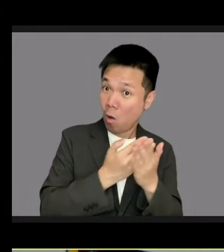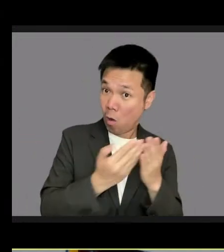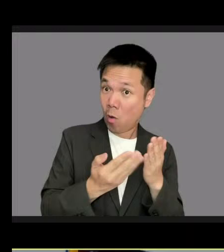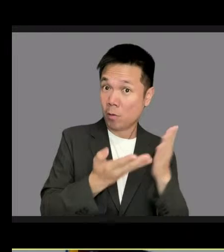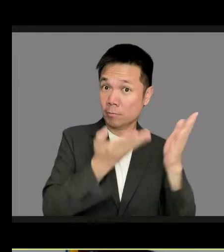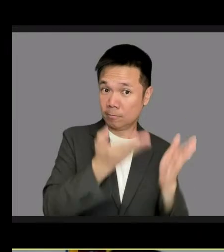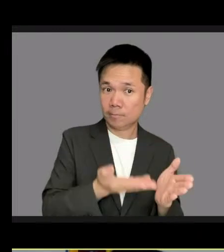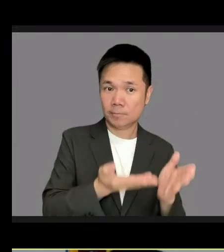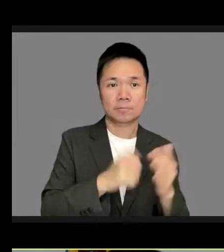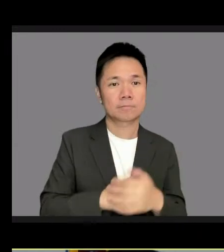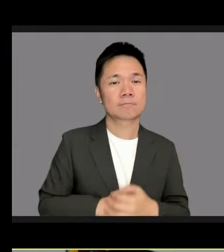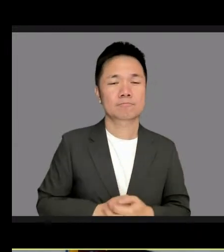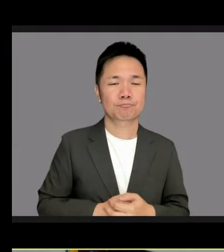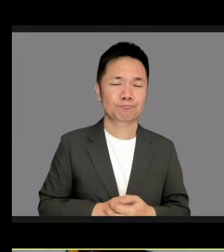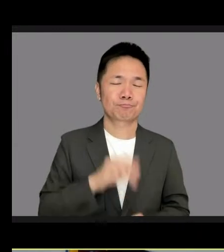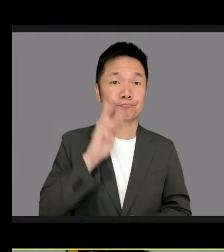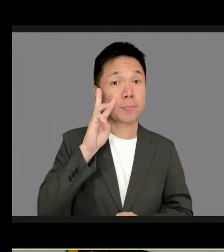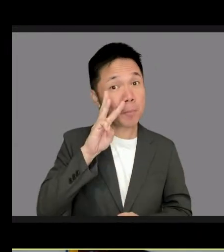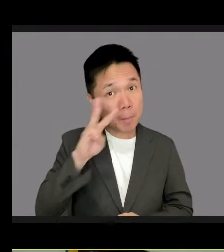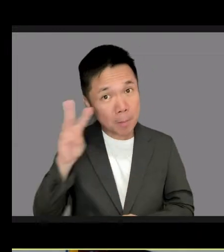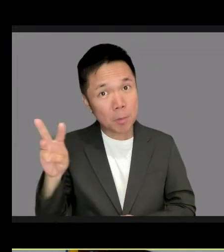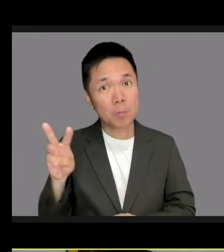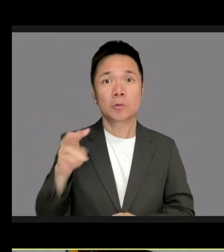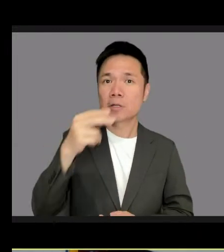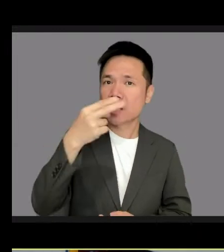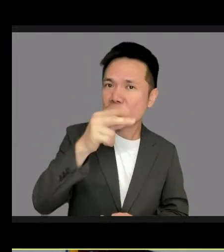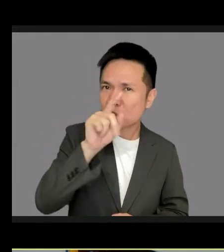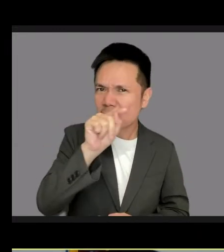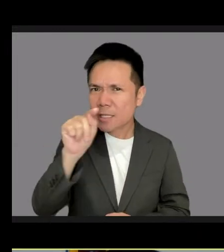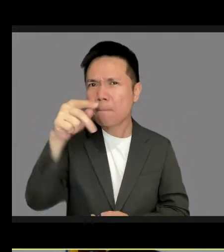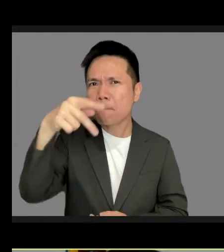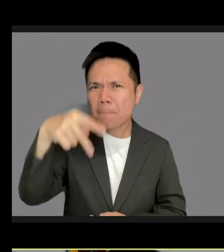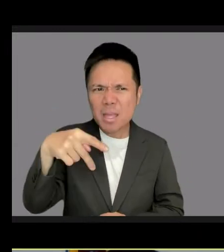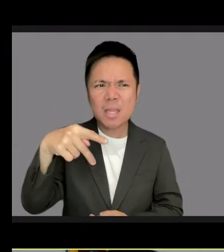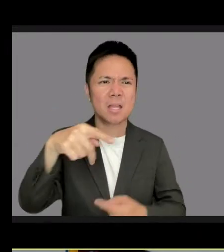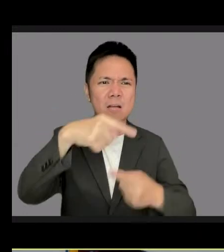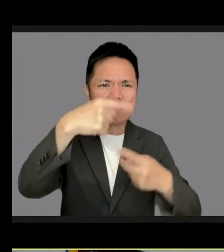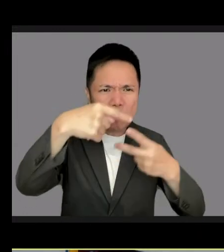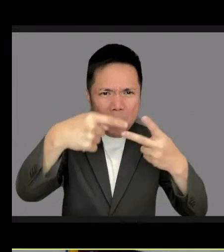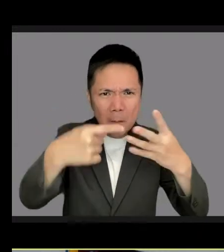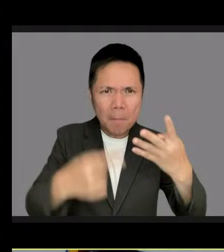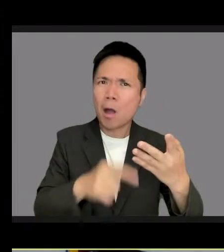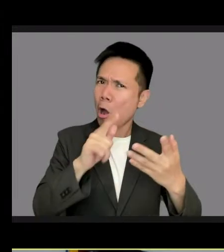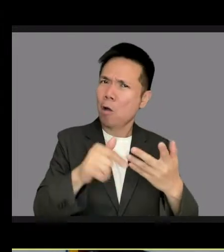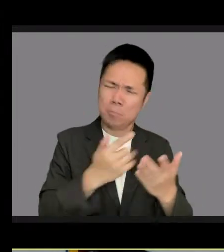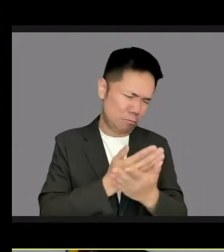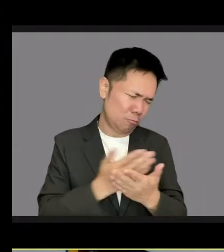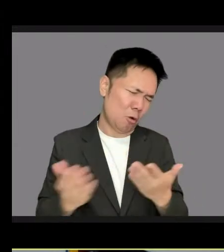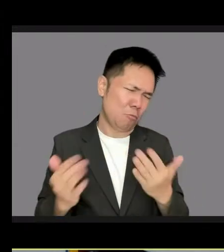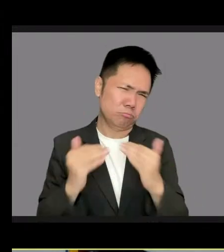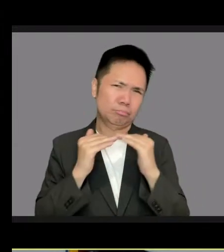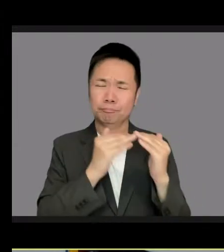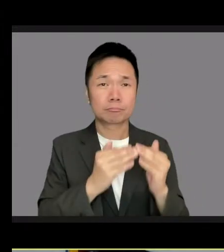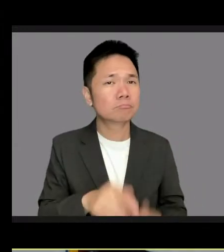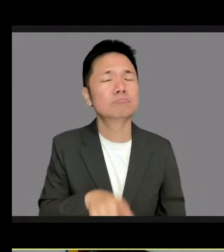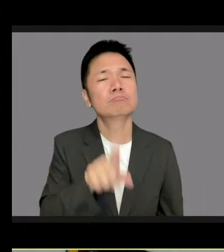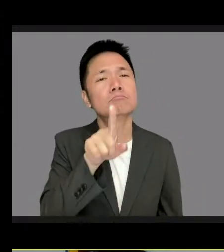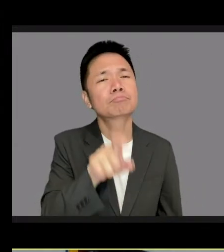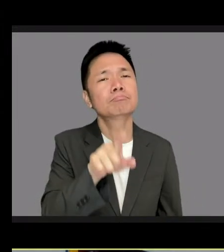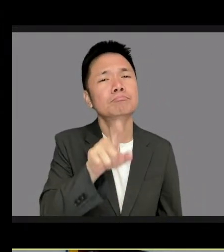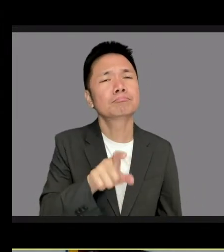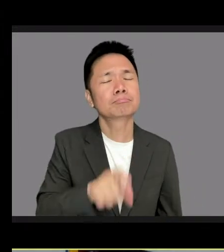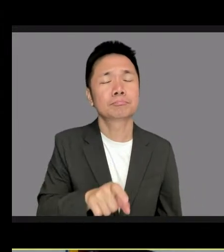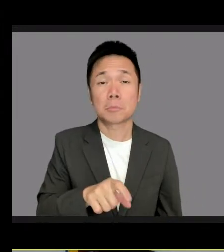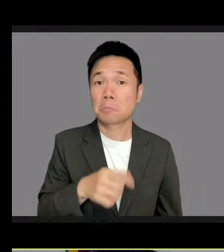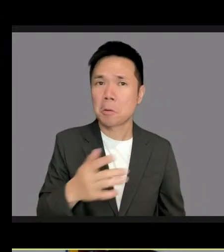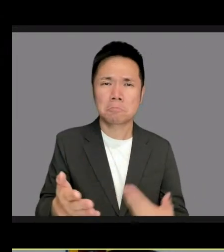have, hyperlinks, images, videos, should be reachable and navigatable by everyone, irrespective of the type of